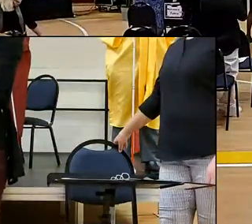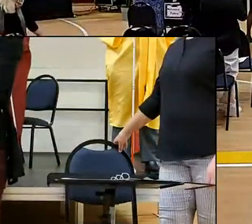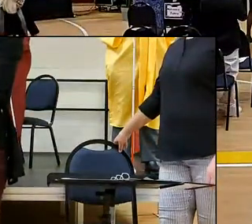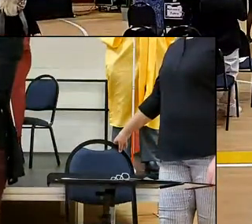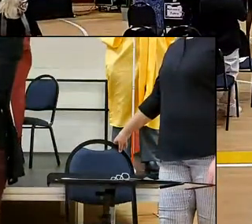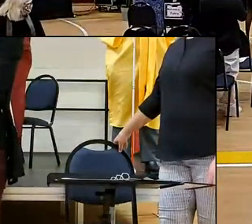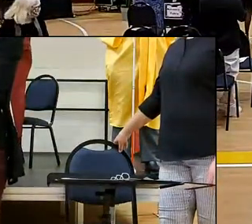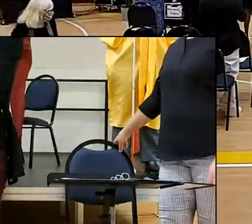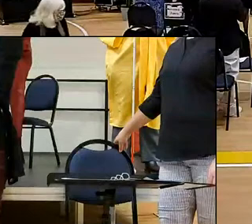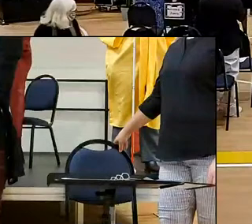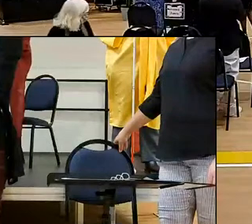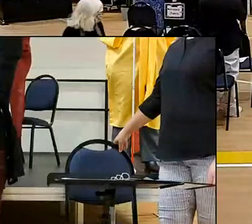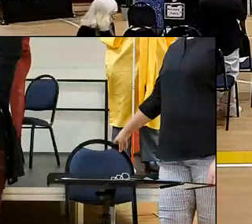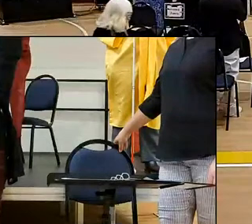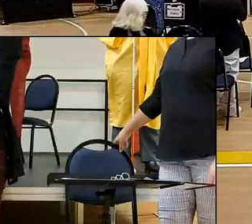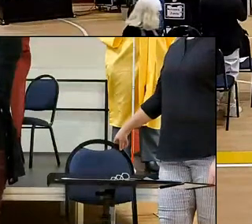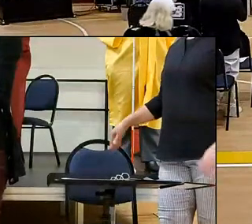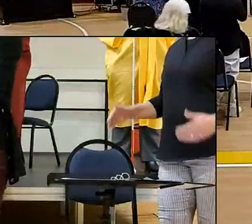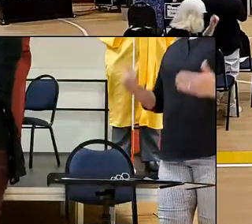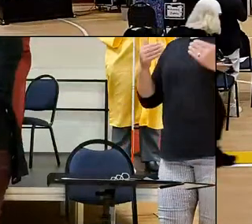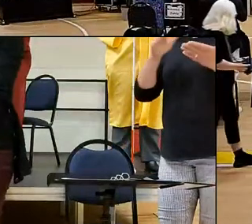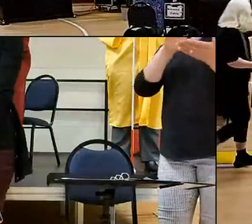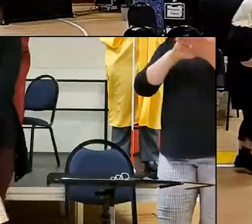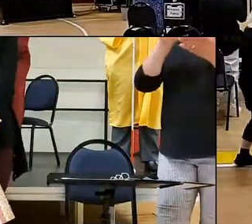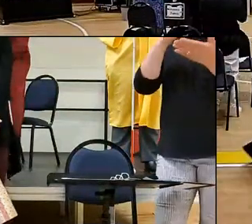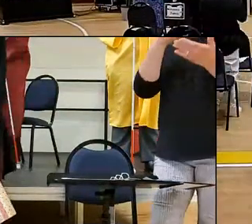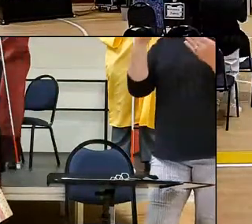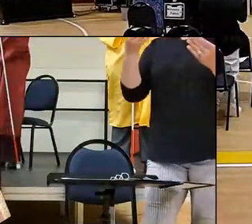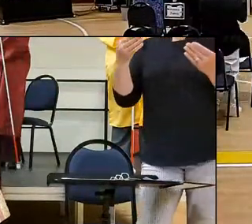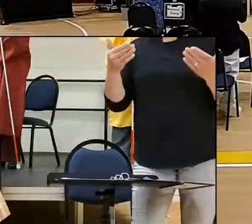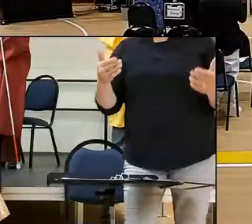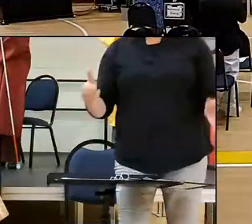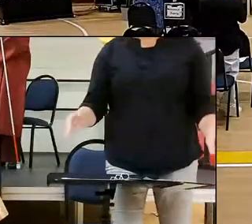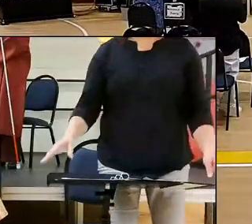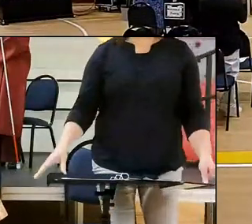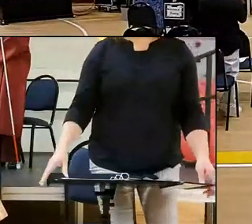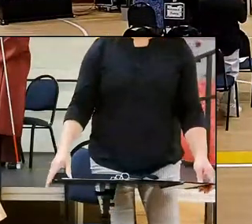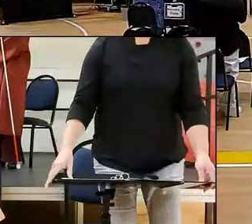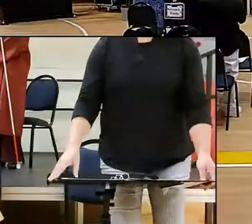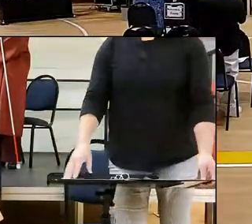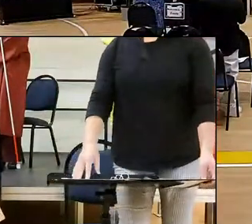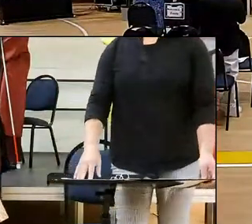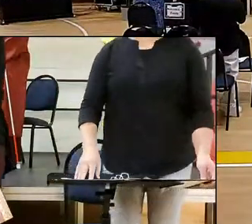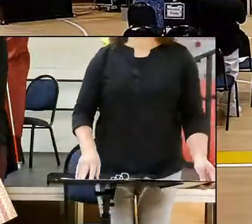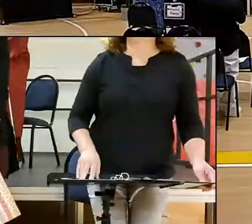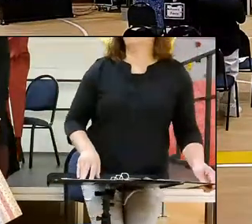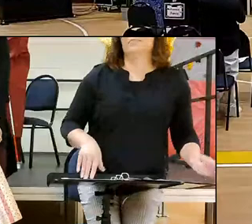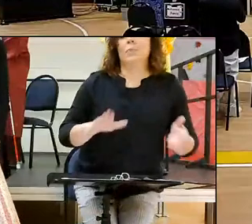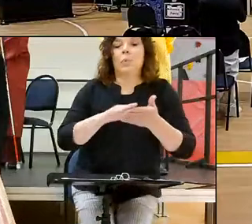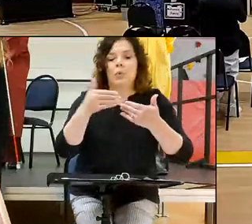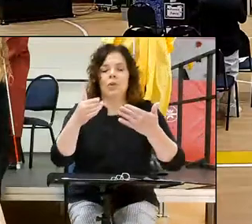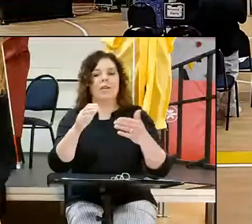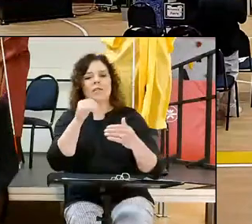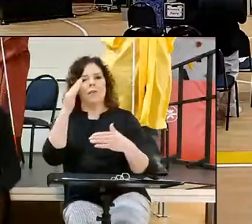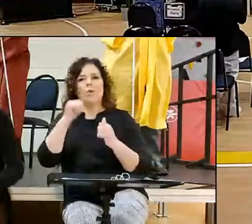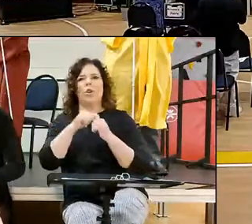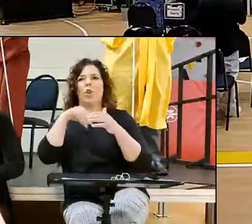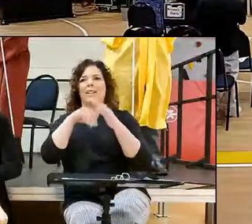She takes down her mask. We will sing the school song. If you're not familiar with it, you can look in your program. It's on the